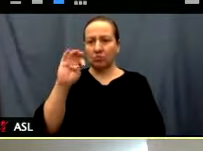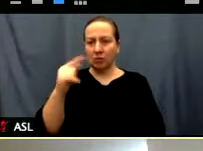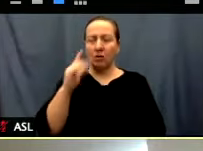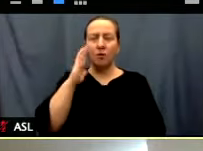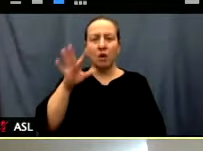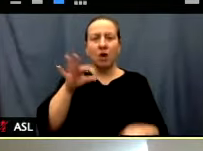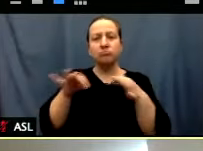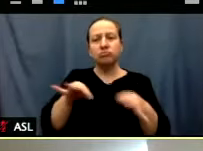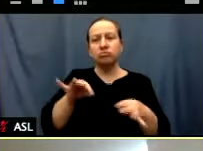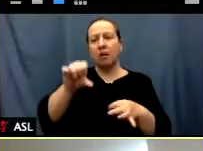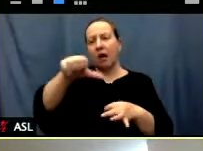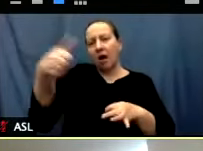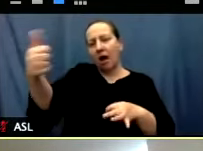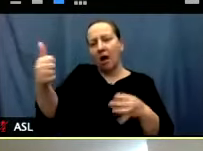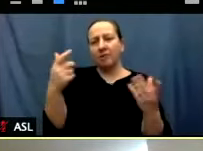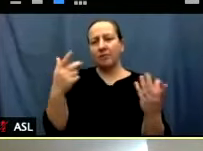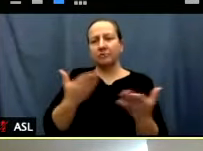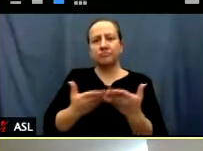do.